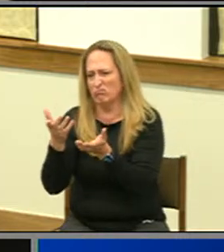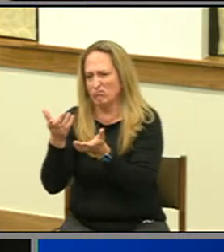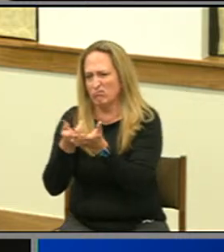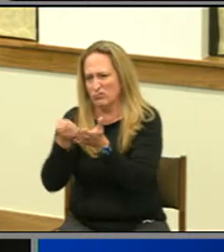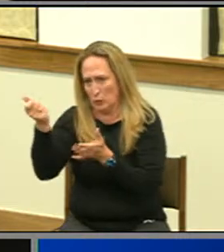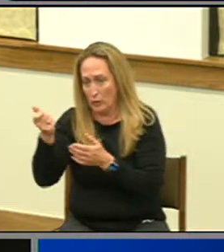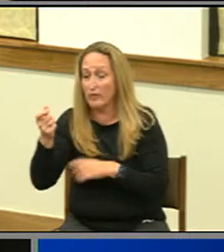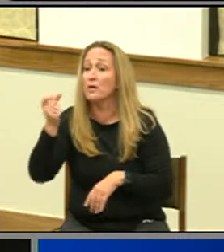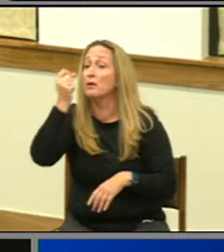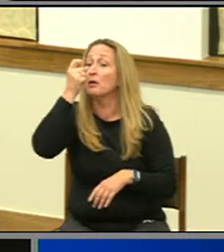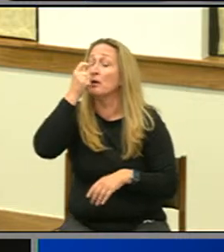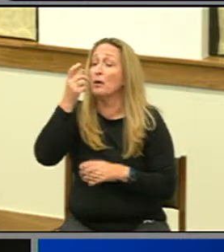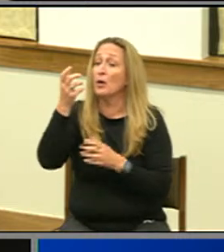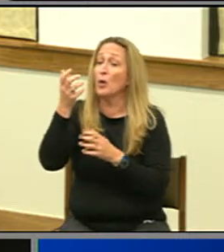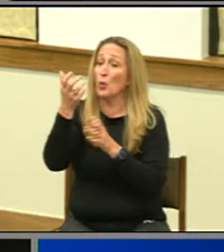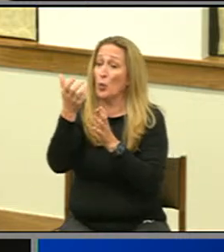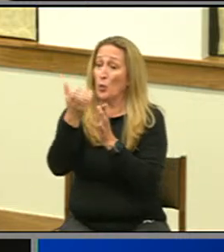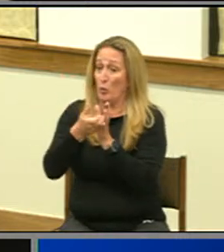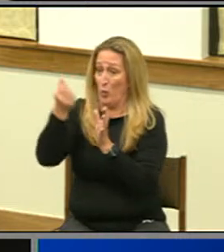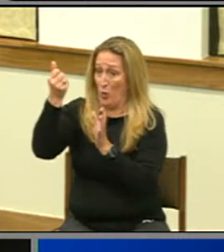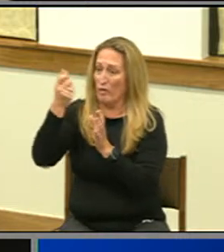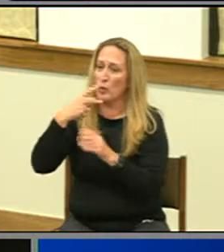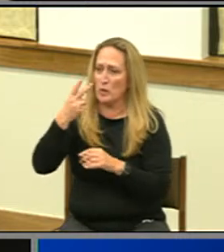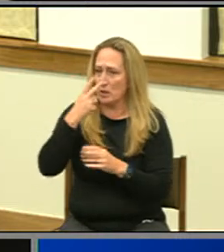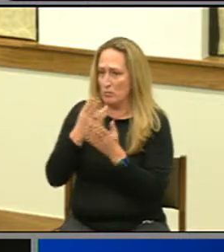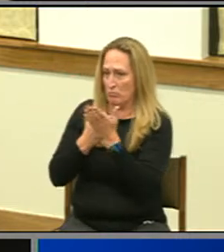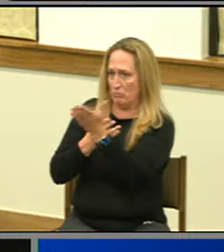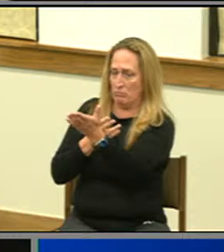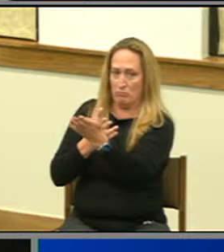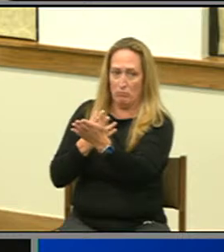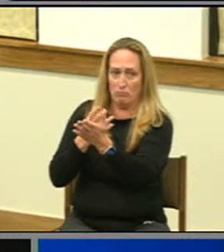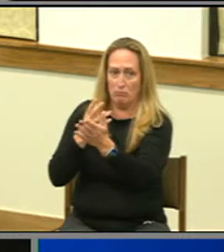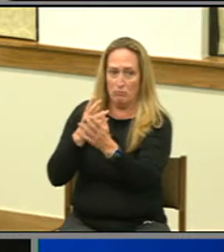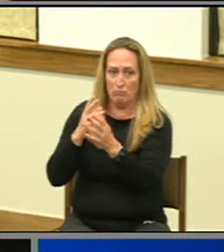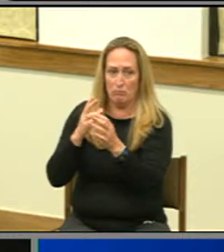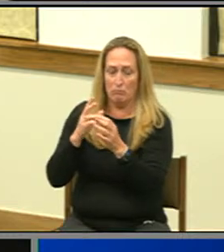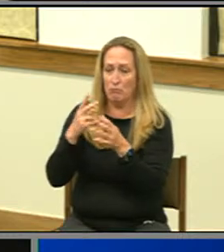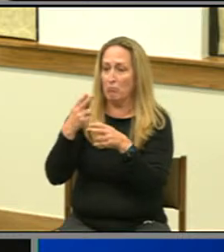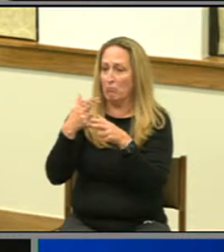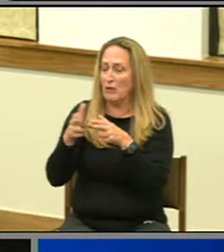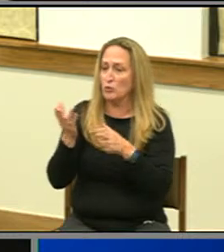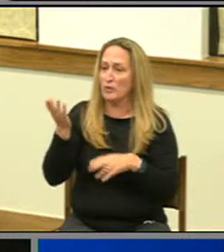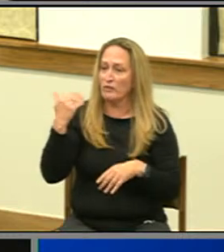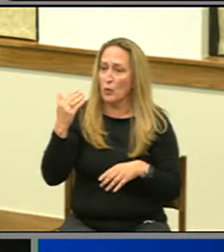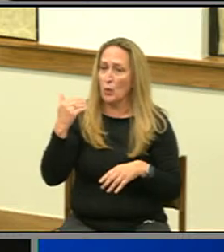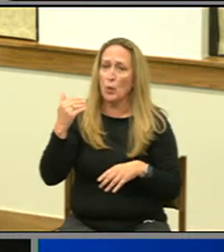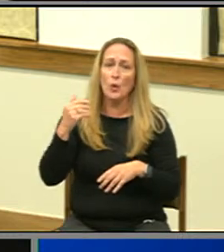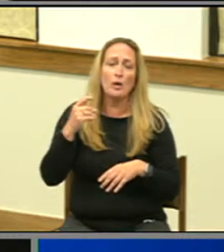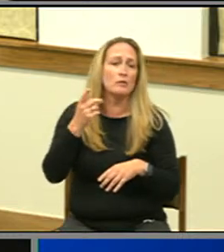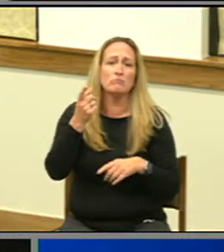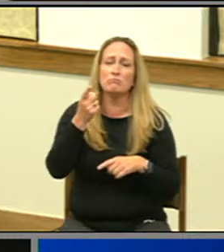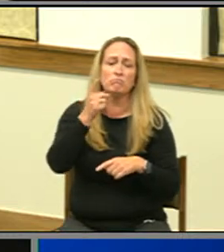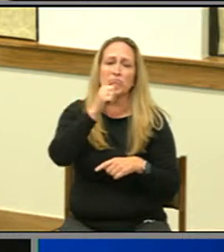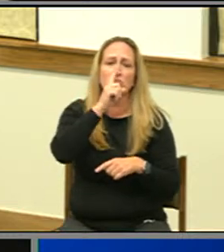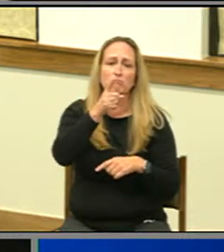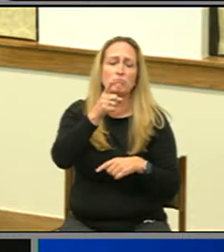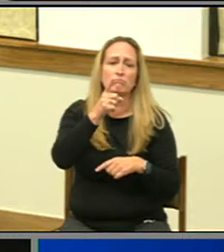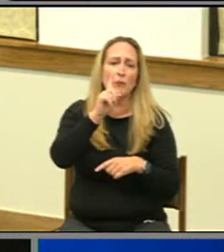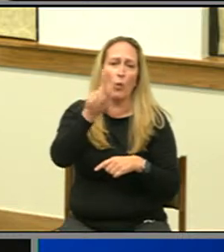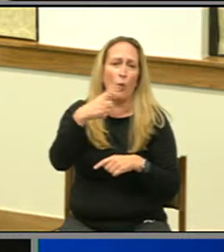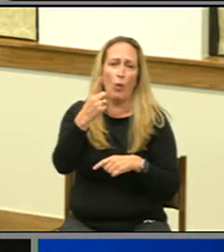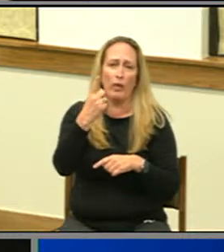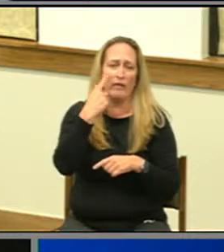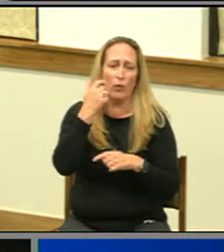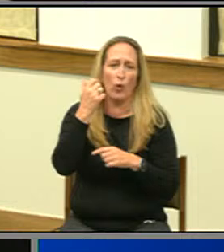And the removal of the trees, as you can see, as I already mentioned, it only for the cases